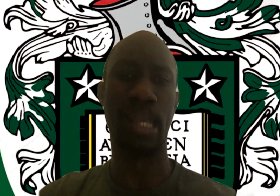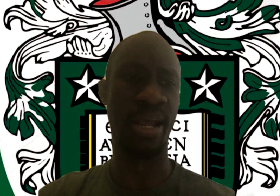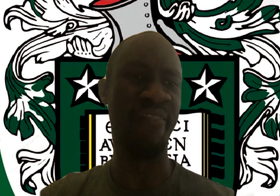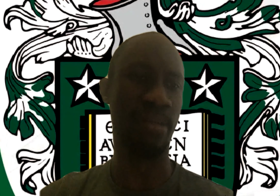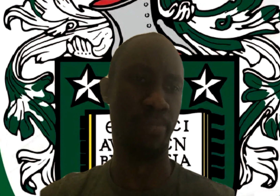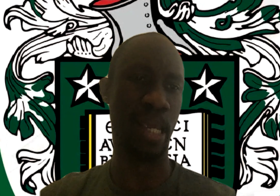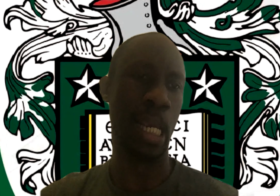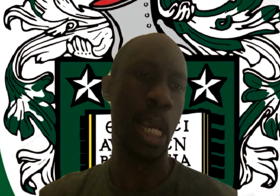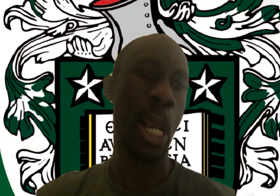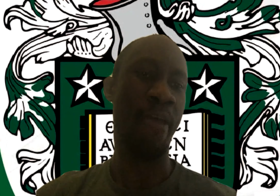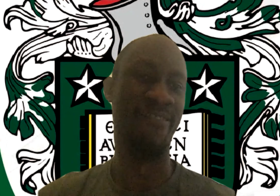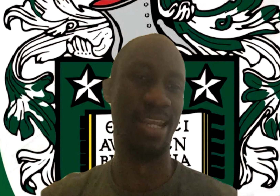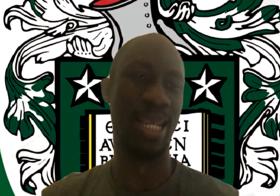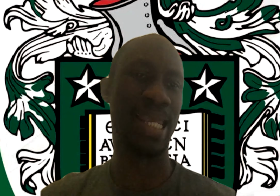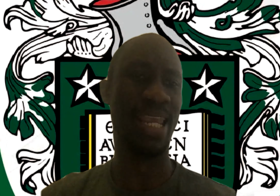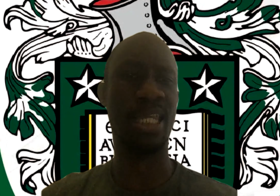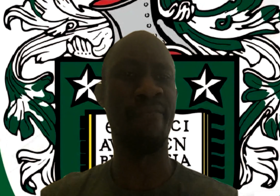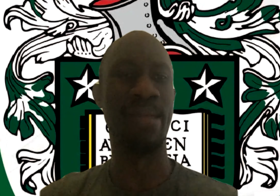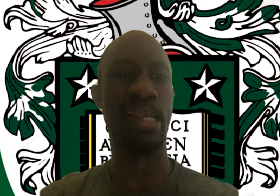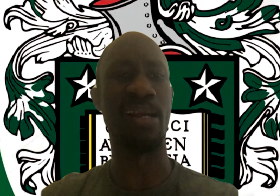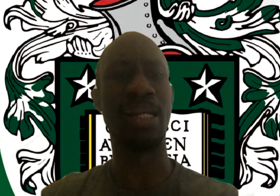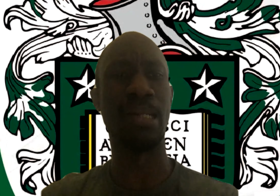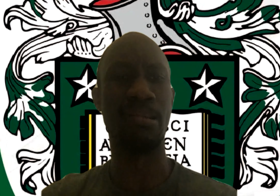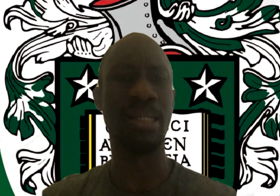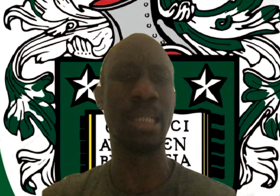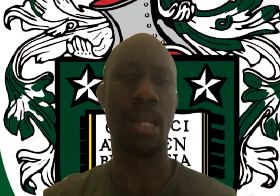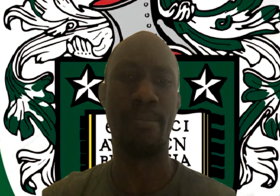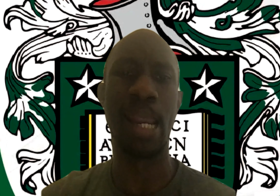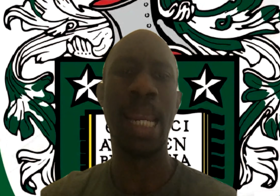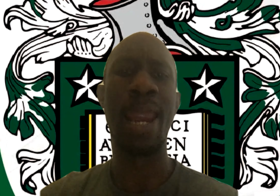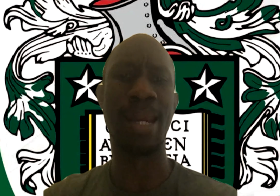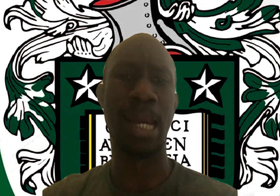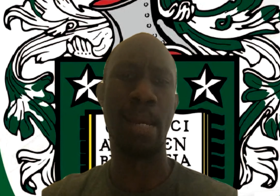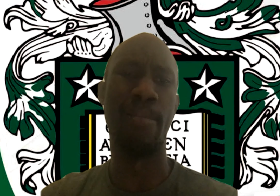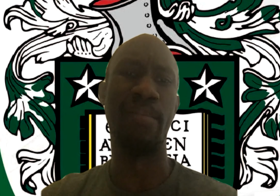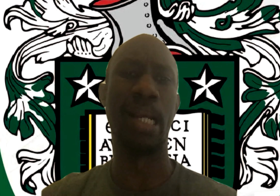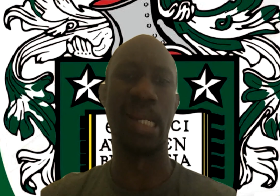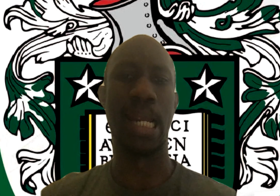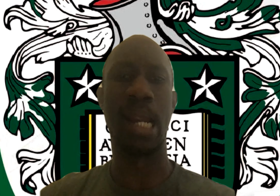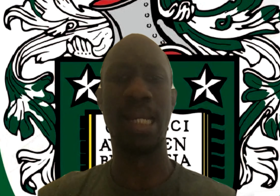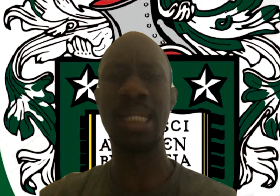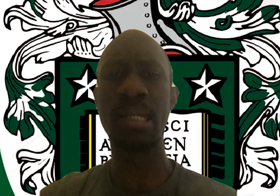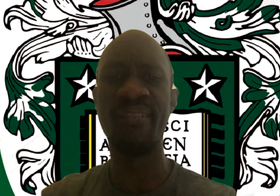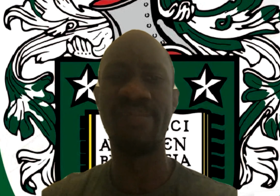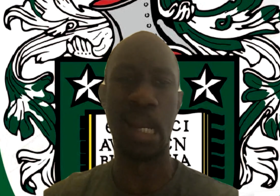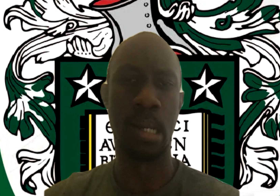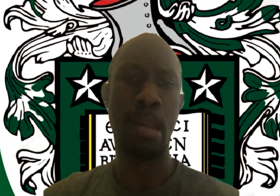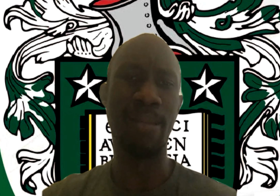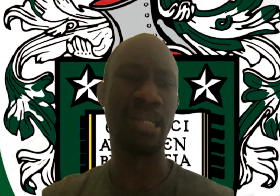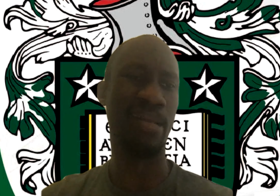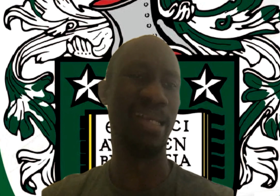job, they have to pay for this disability-related cost to remain in the labor market, and this